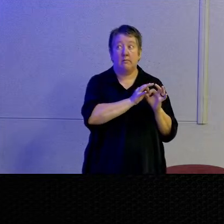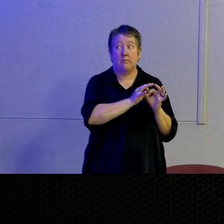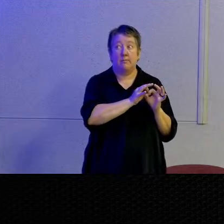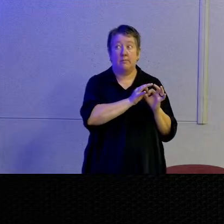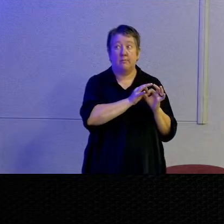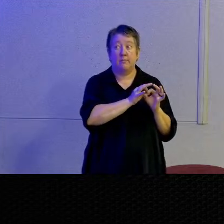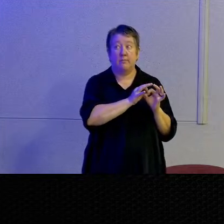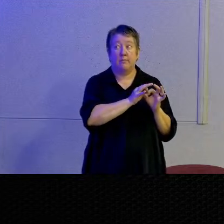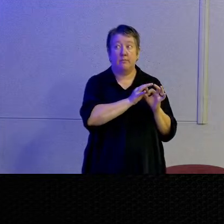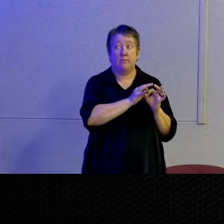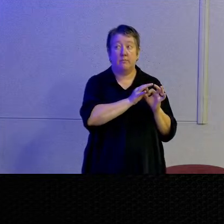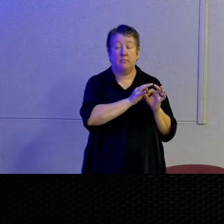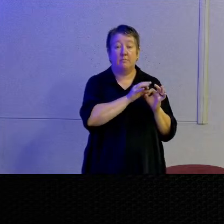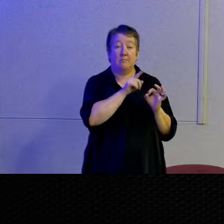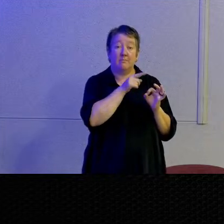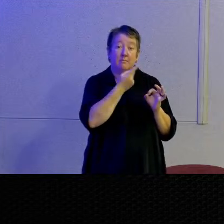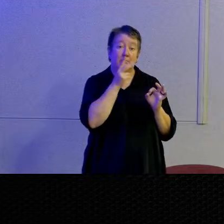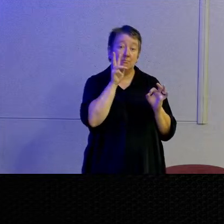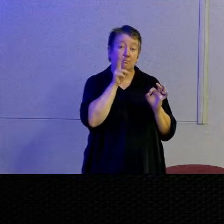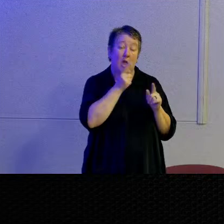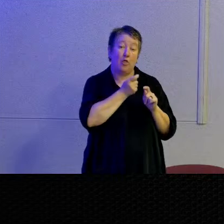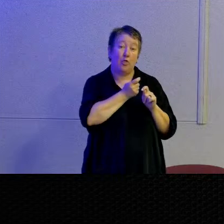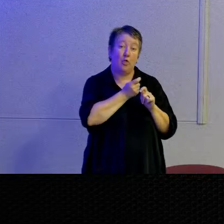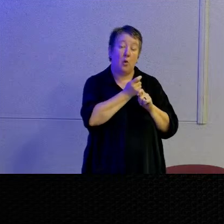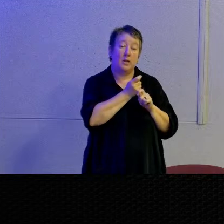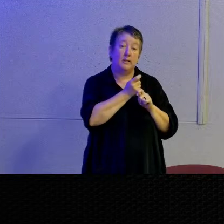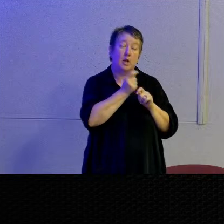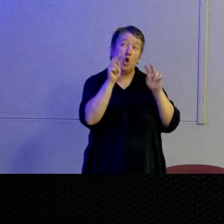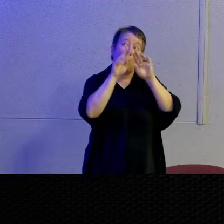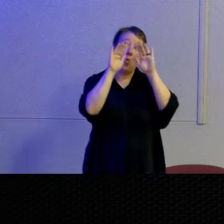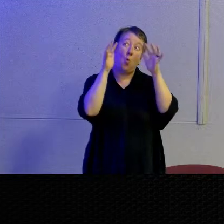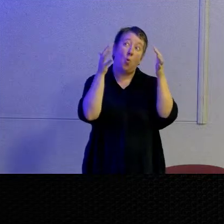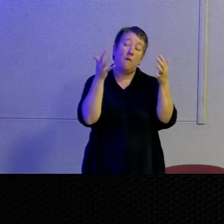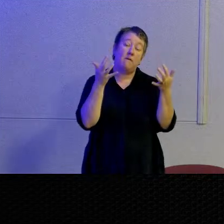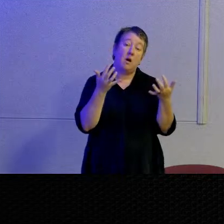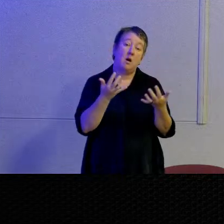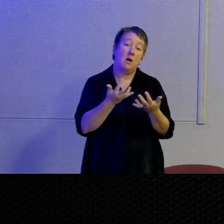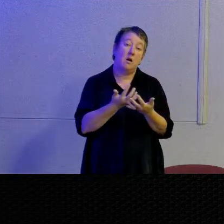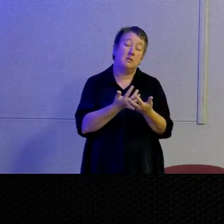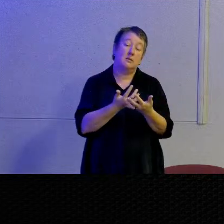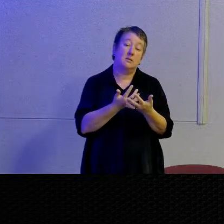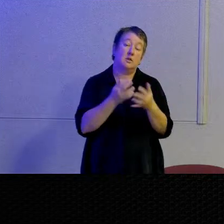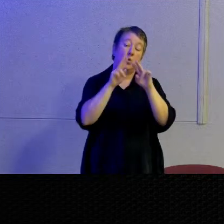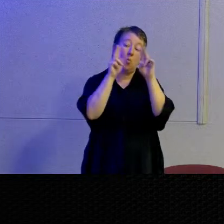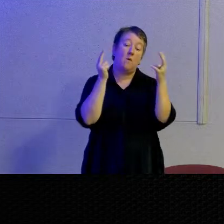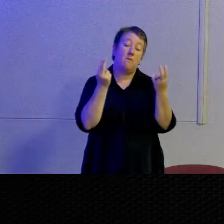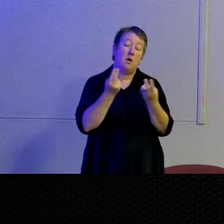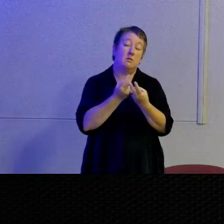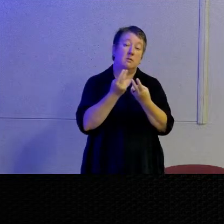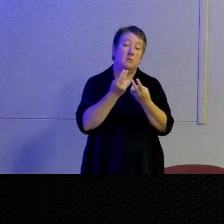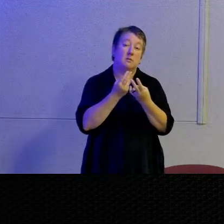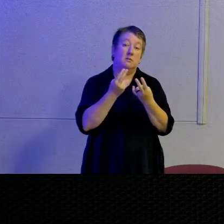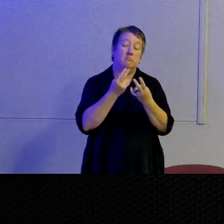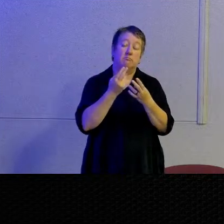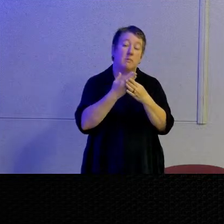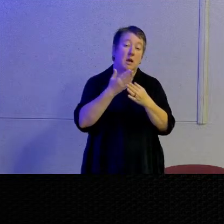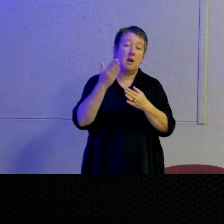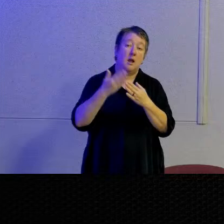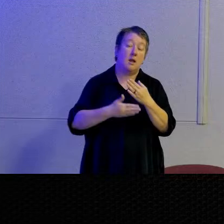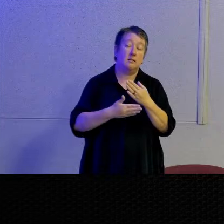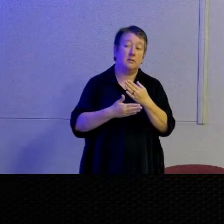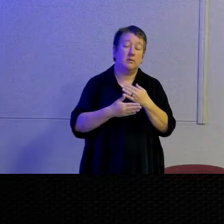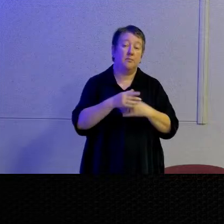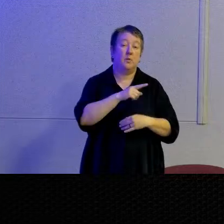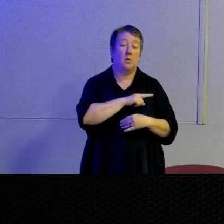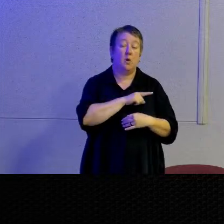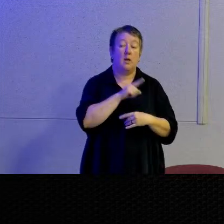to end the universe. If you do a careful calculation in the standard model, you find that empty